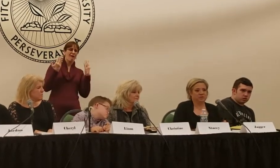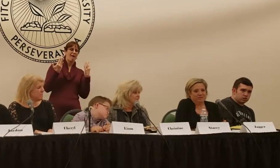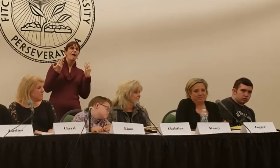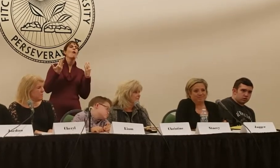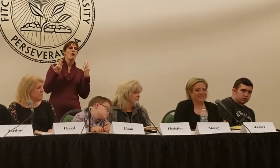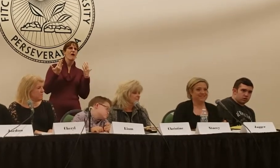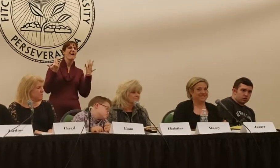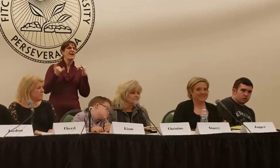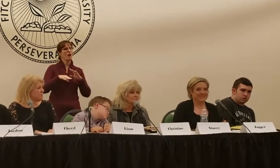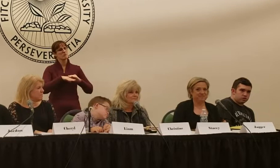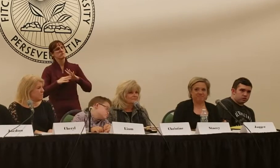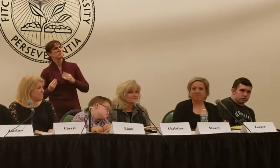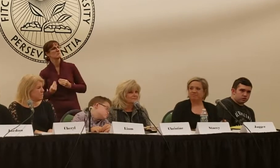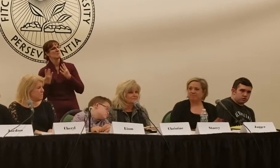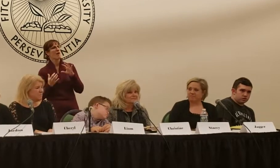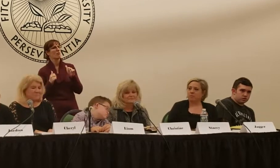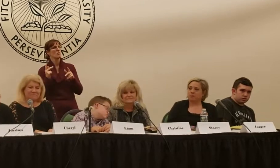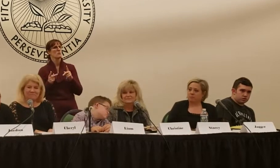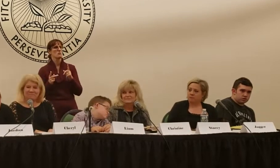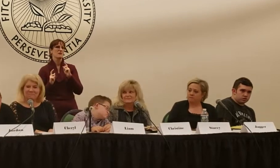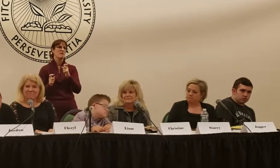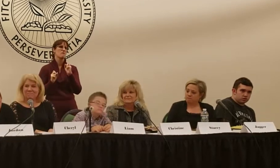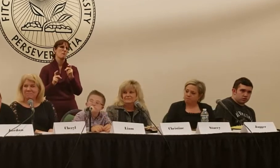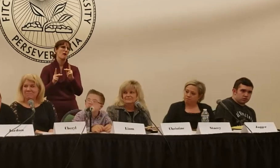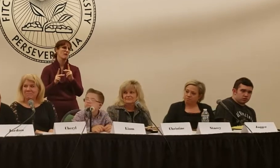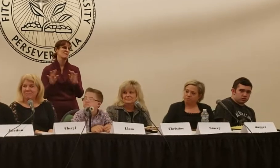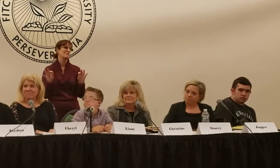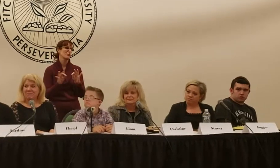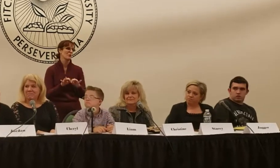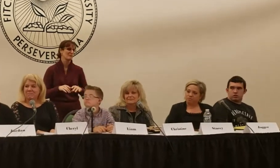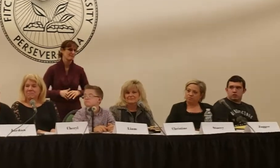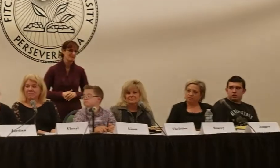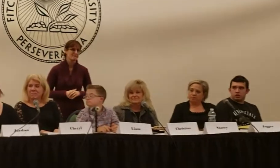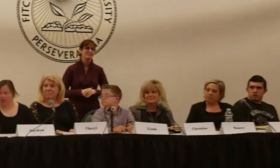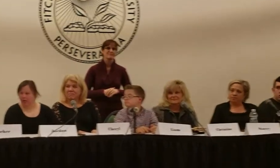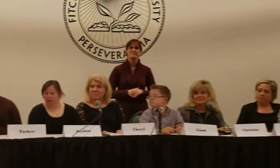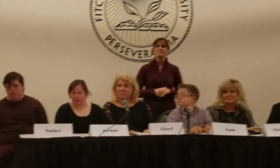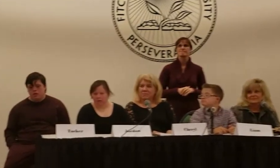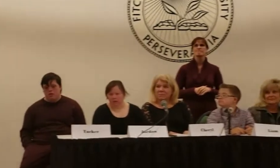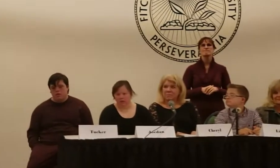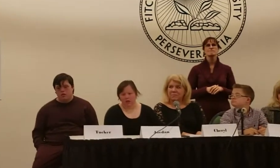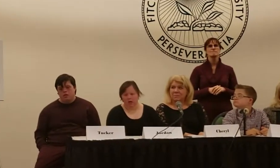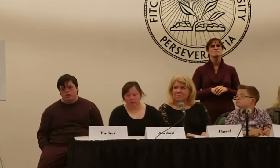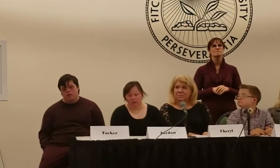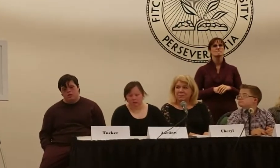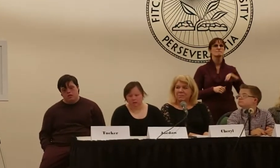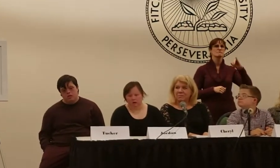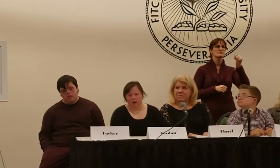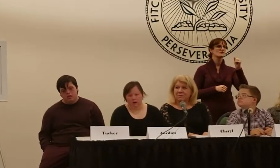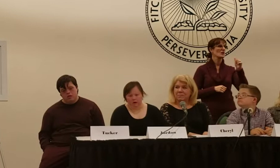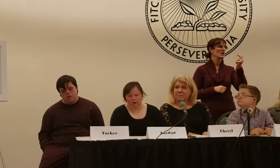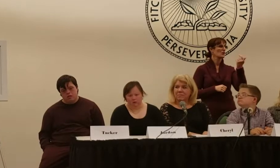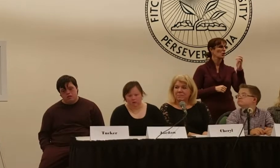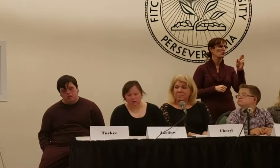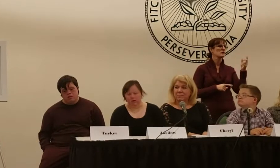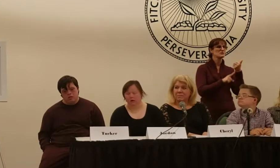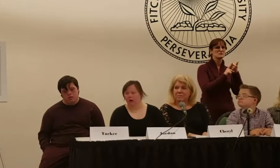do, you know, at the end of the day. Thanks. So, as you already heard, Jagger is a